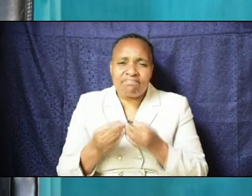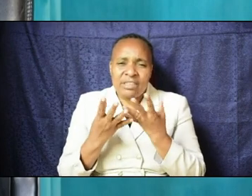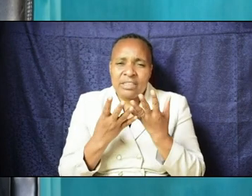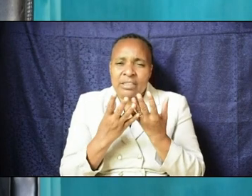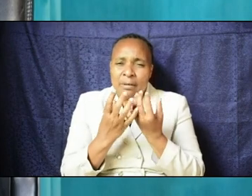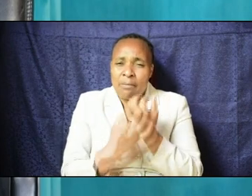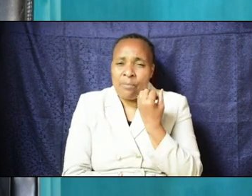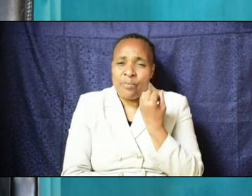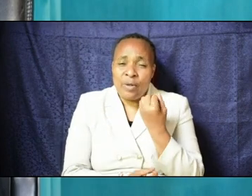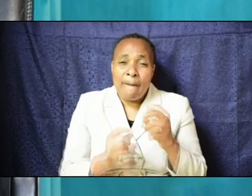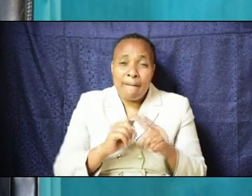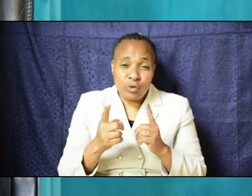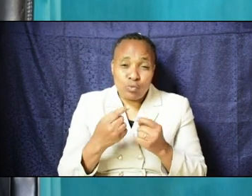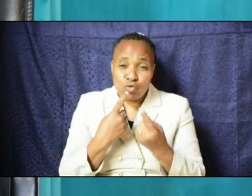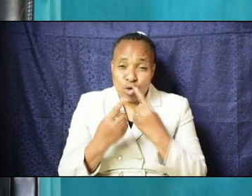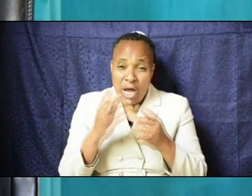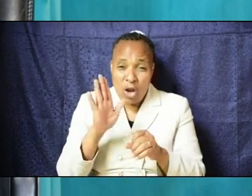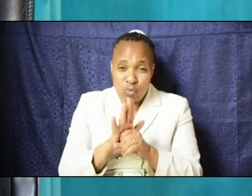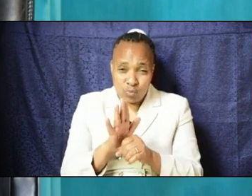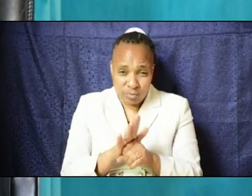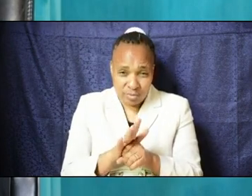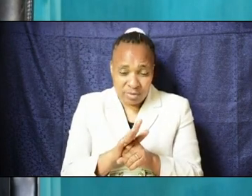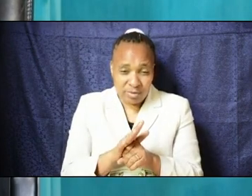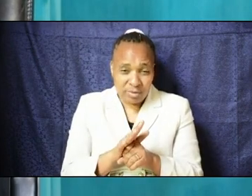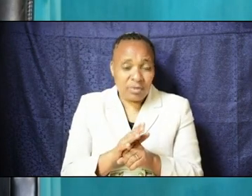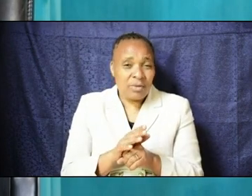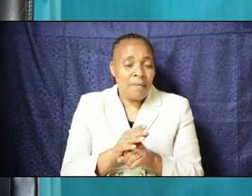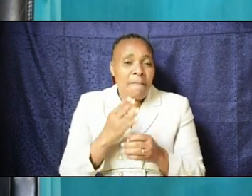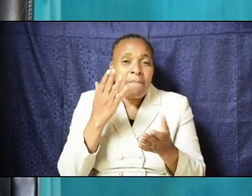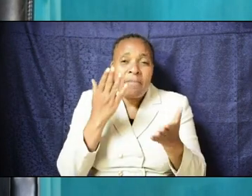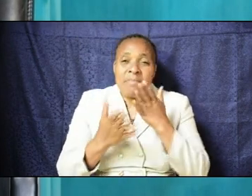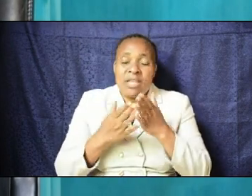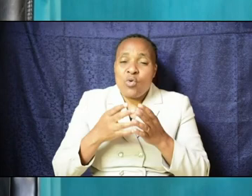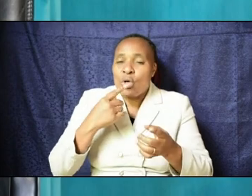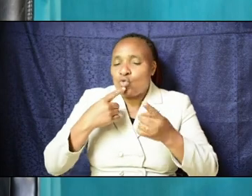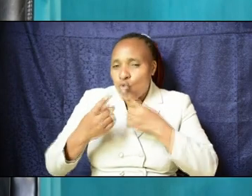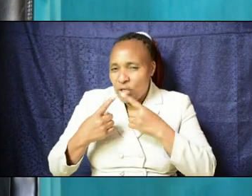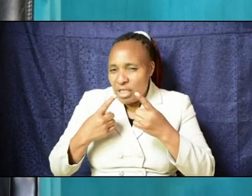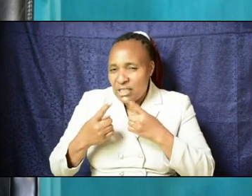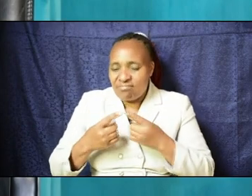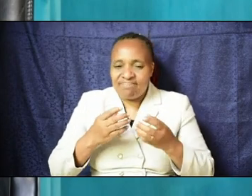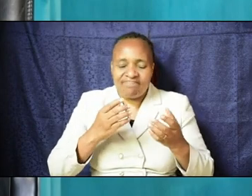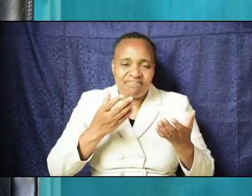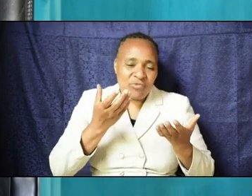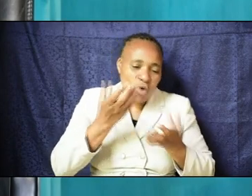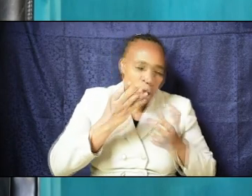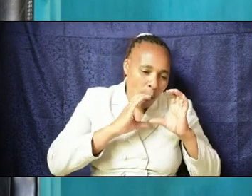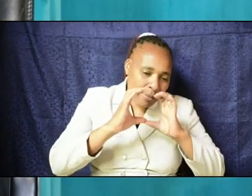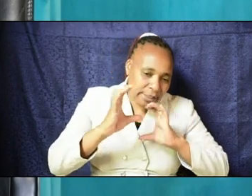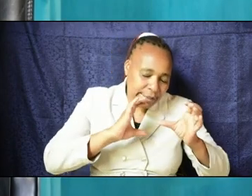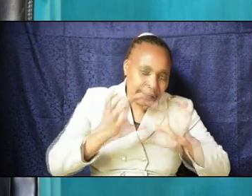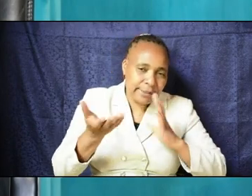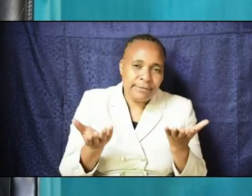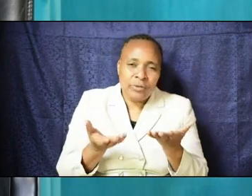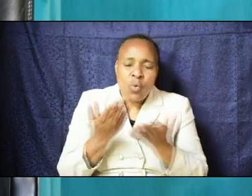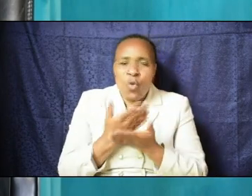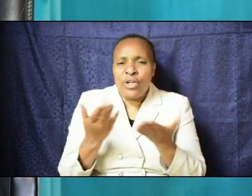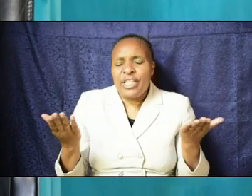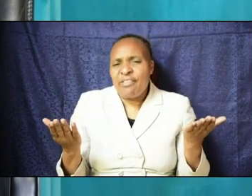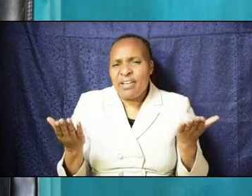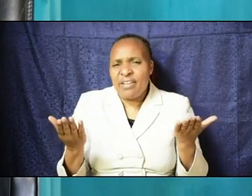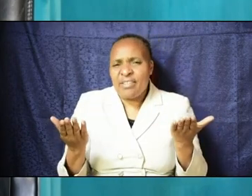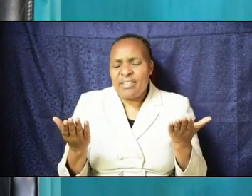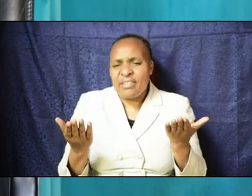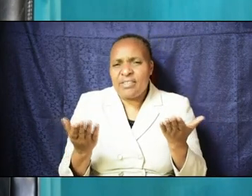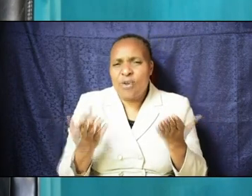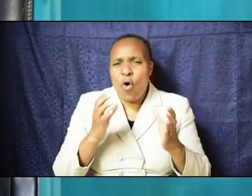we talk a lot. I mean, it's whether we are talking, chatting, you know, whatever it is we do,